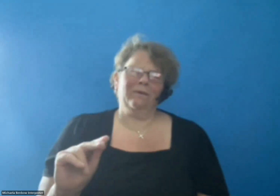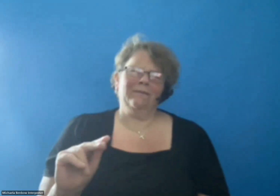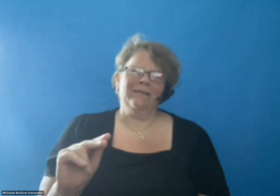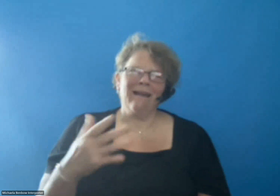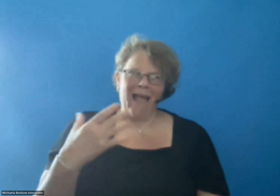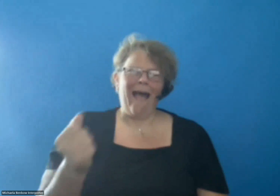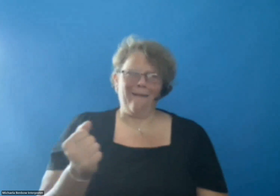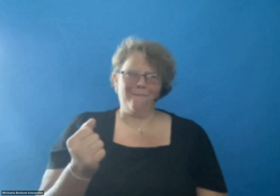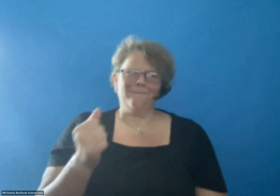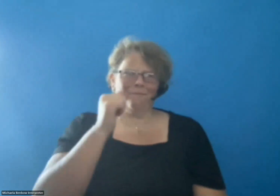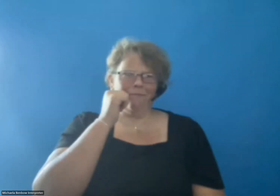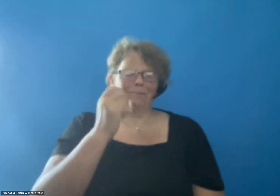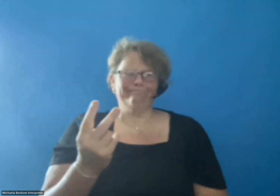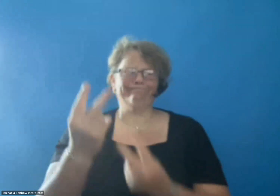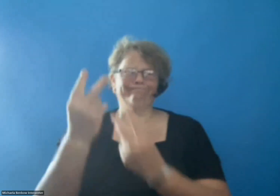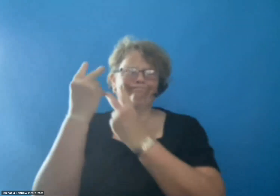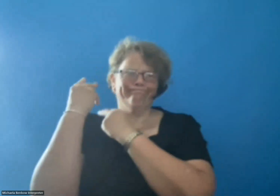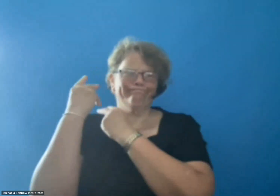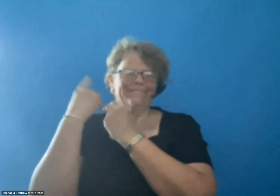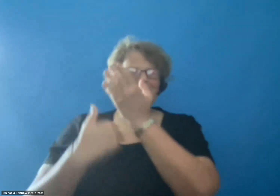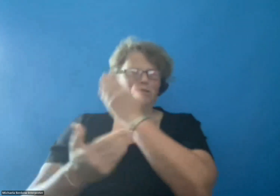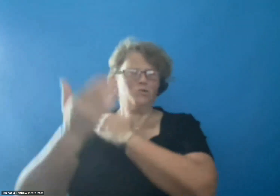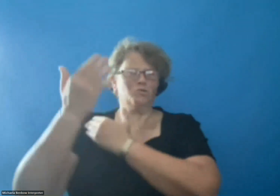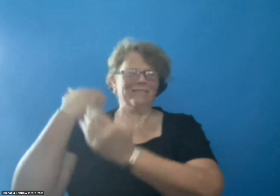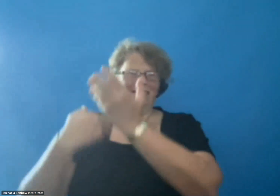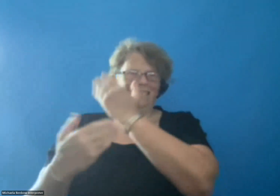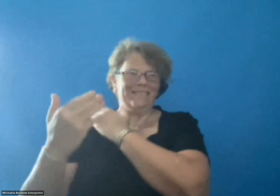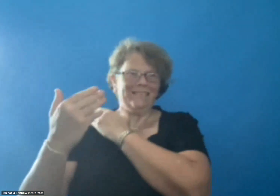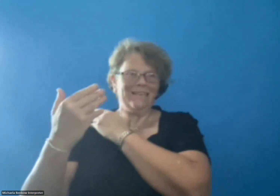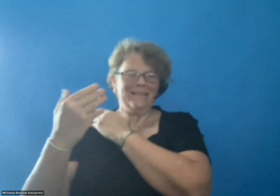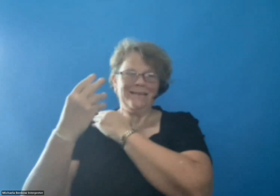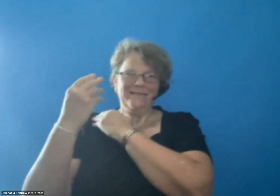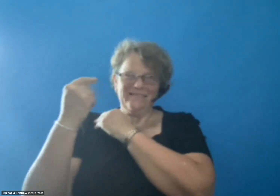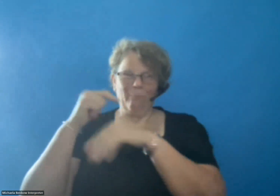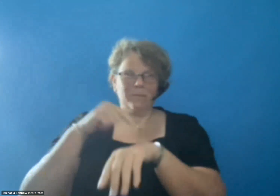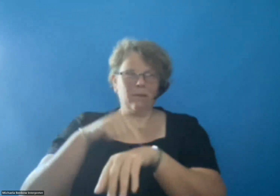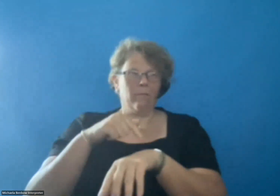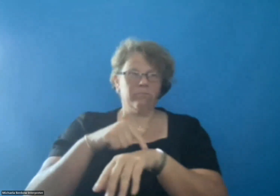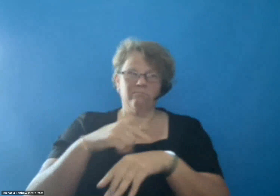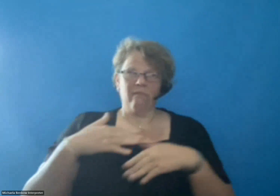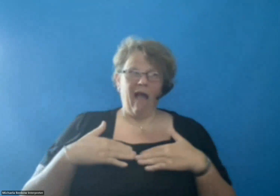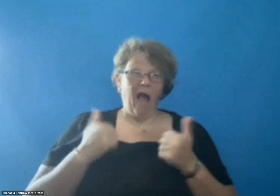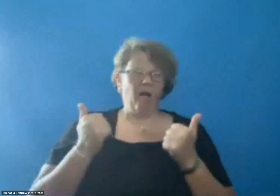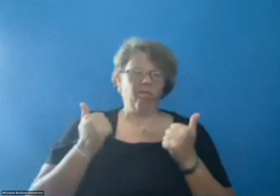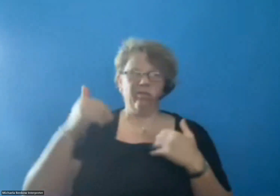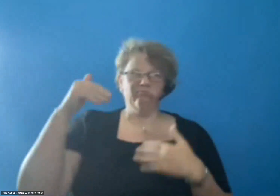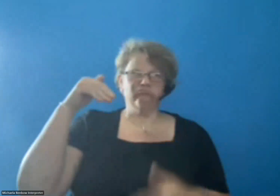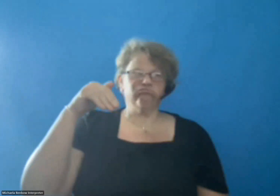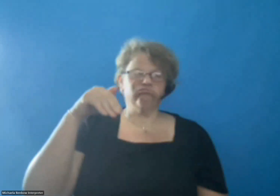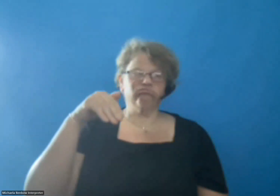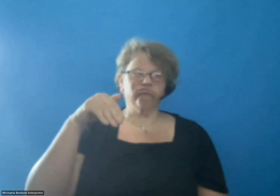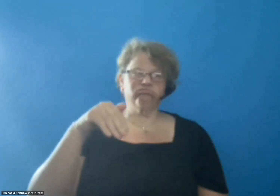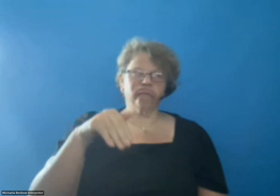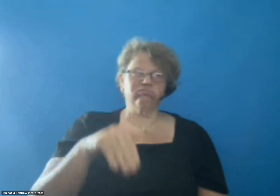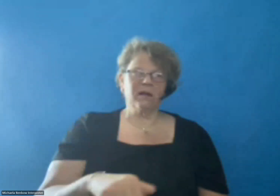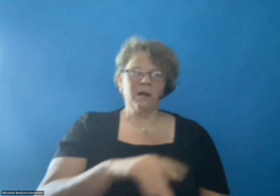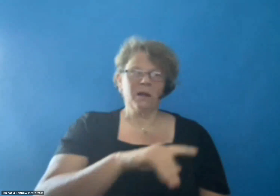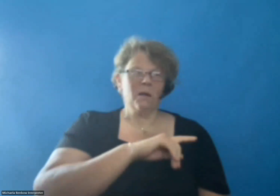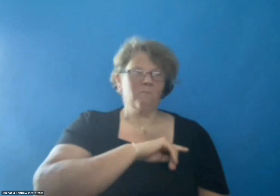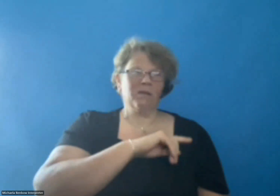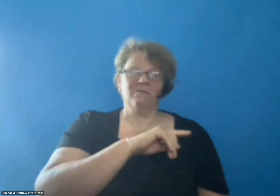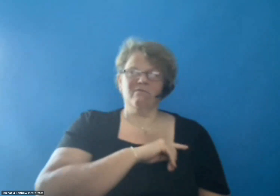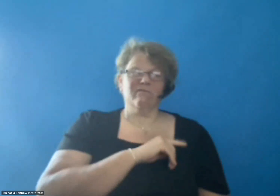been in some cases a deterioration in health due to some of those big drivers of